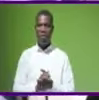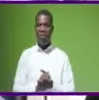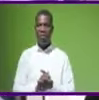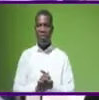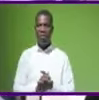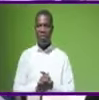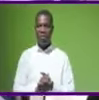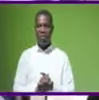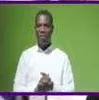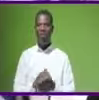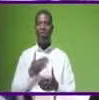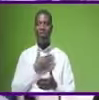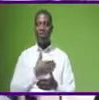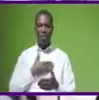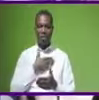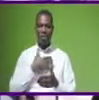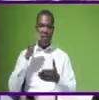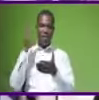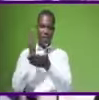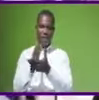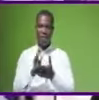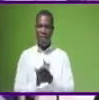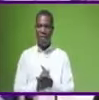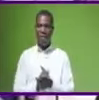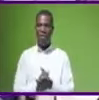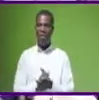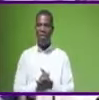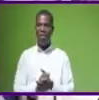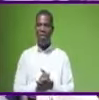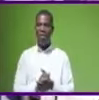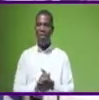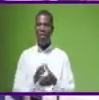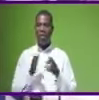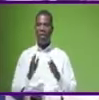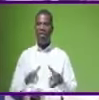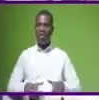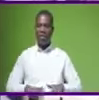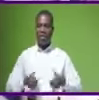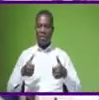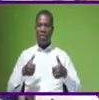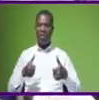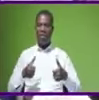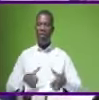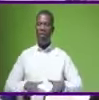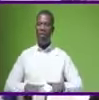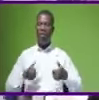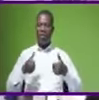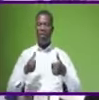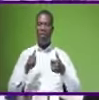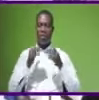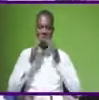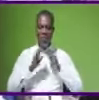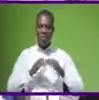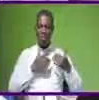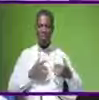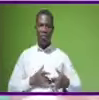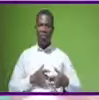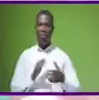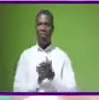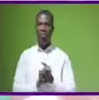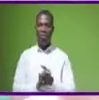yen sizi fire. Yes, Ramon, before no Yama, Yakuma, and Toye Yam, Sanya Papakano.